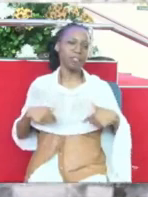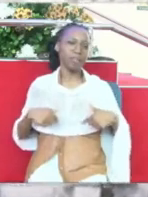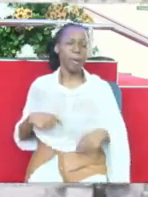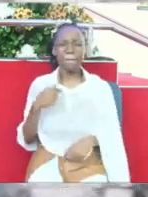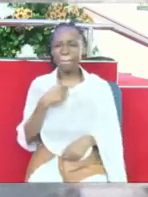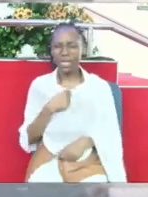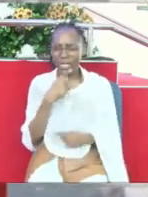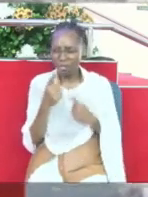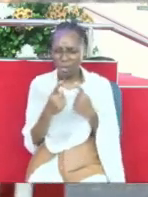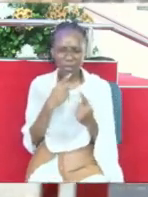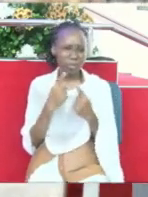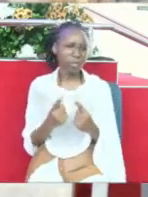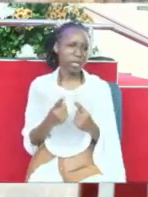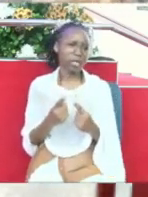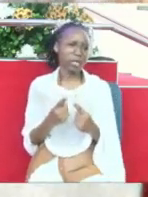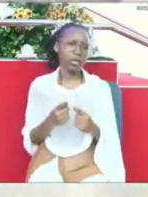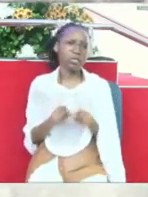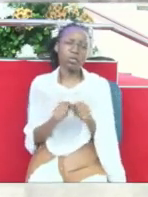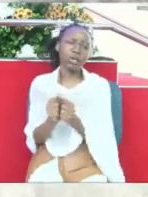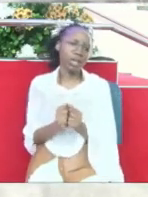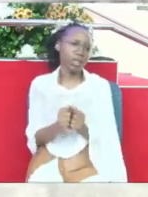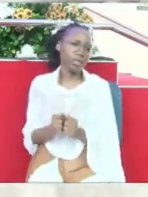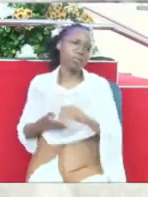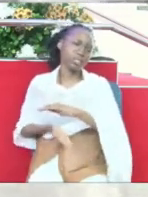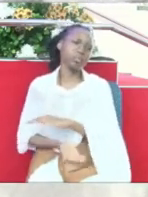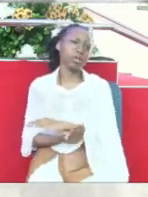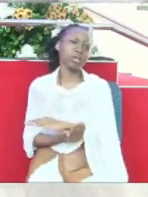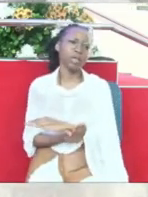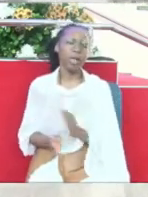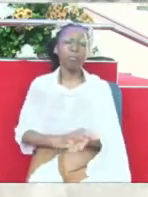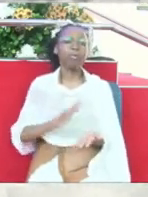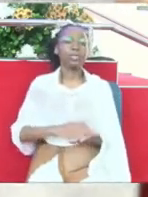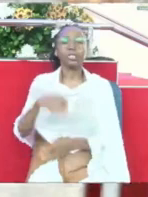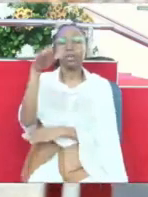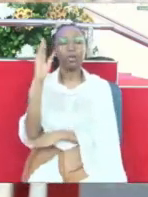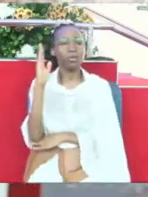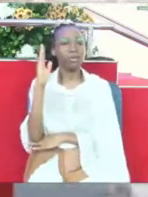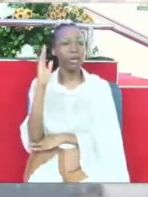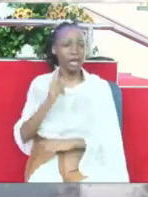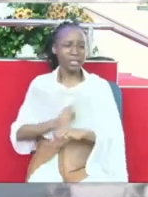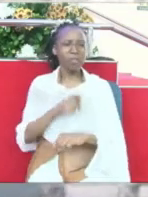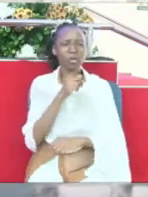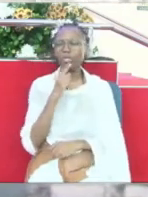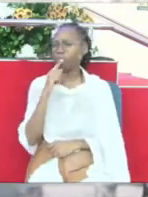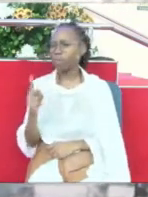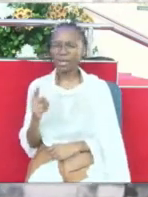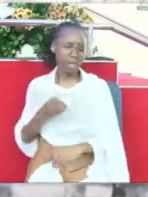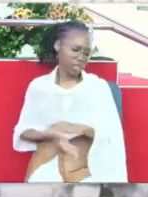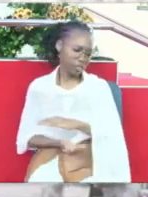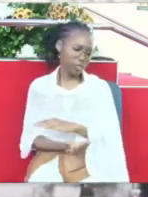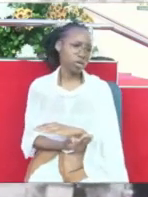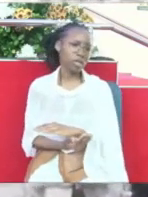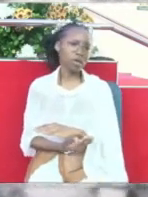this morning. Praise the name of the Lord. Did you speak with him this morning?